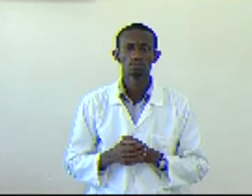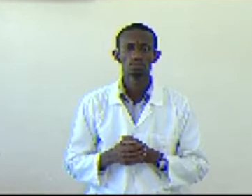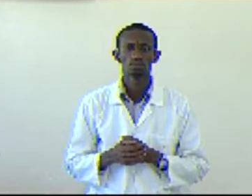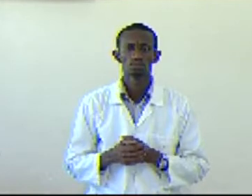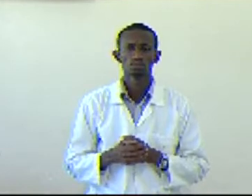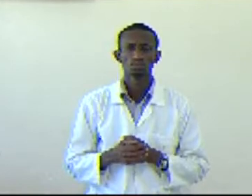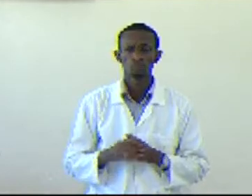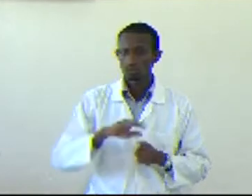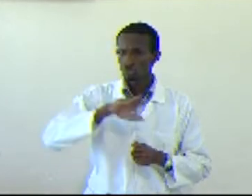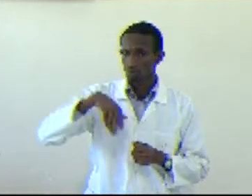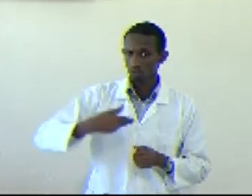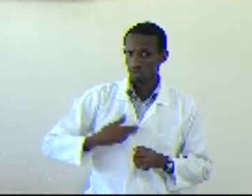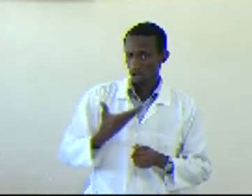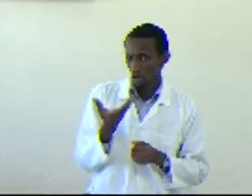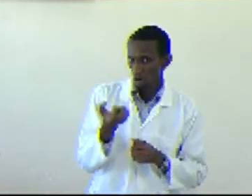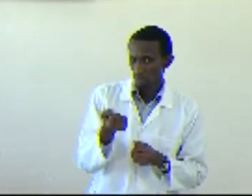we